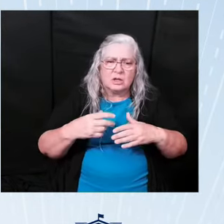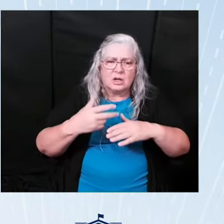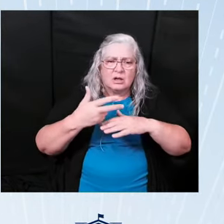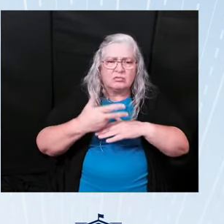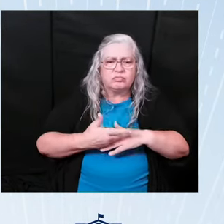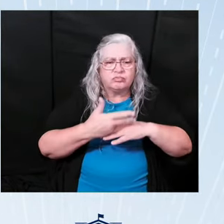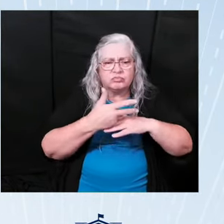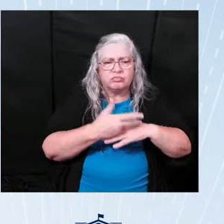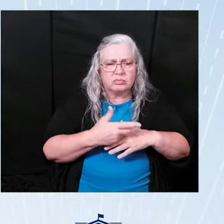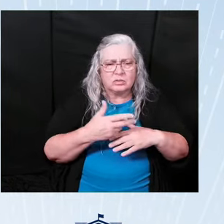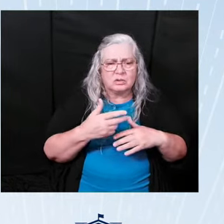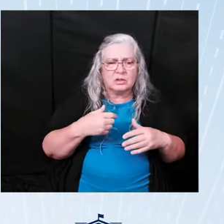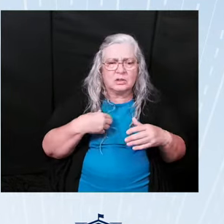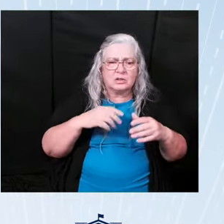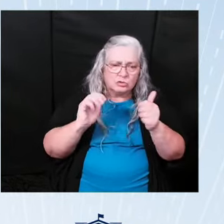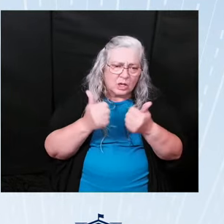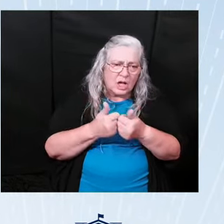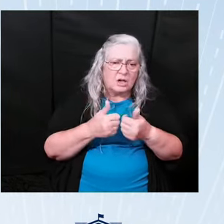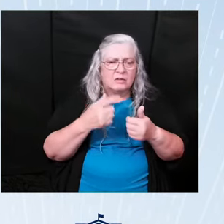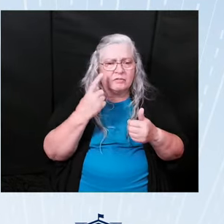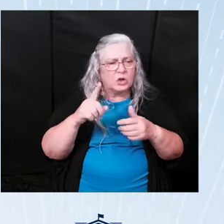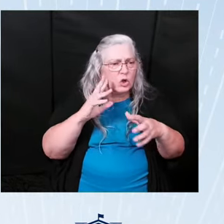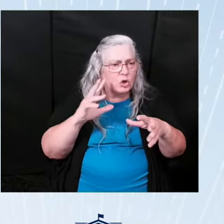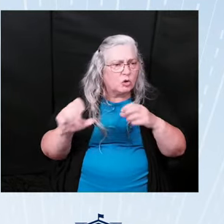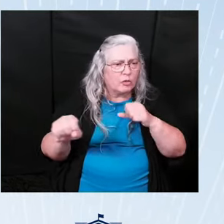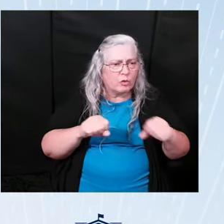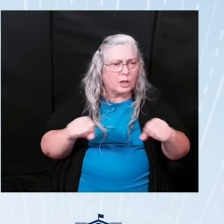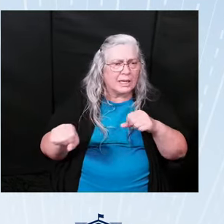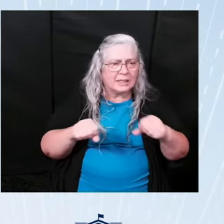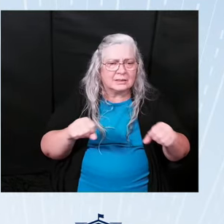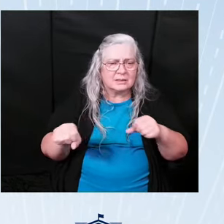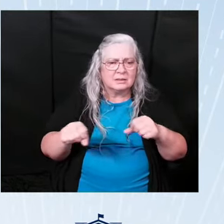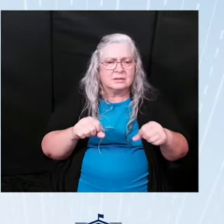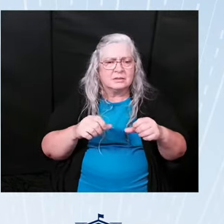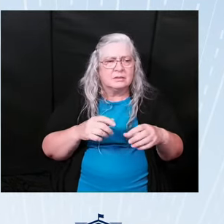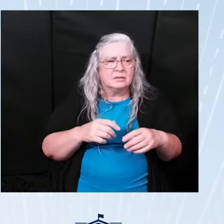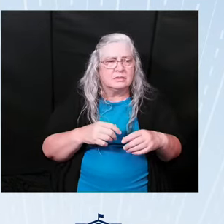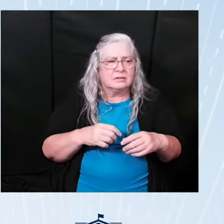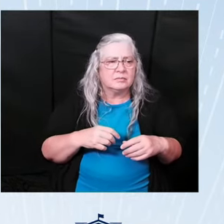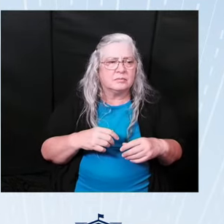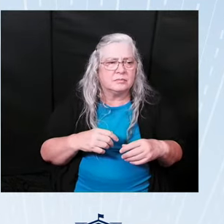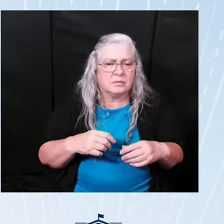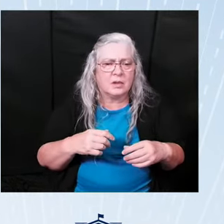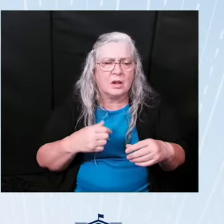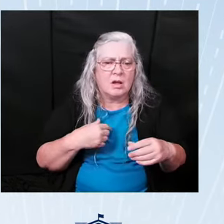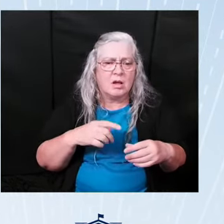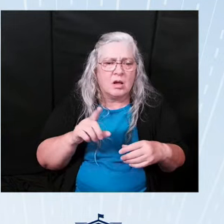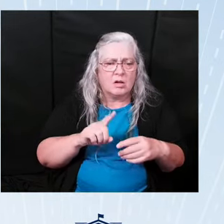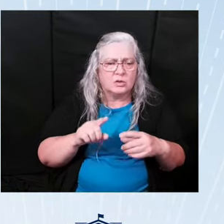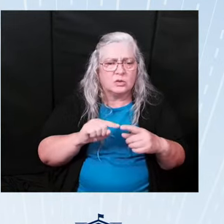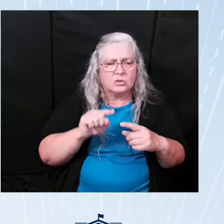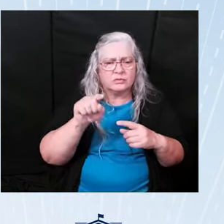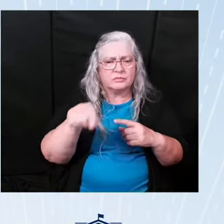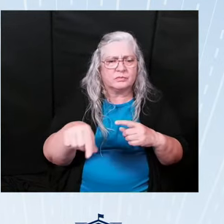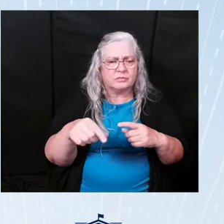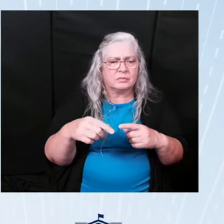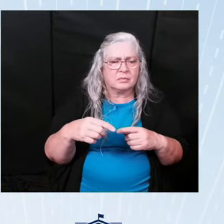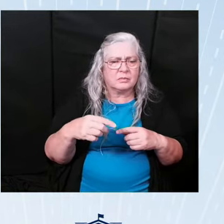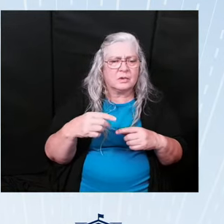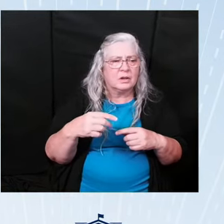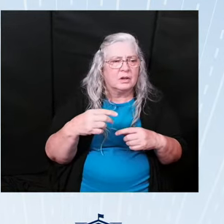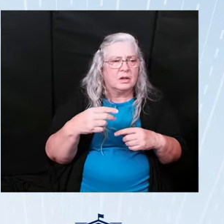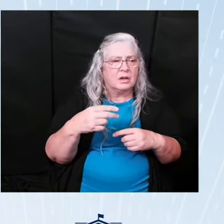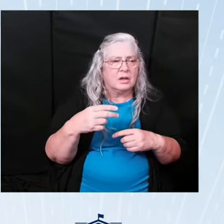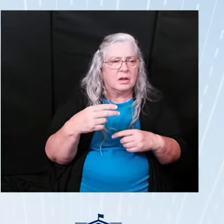to that area. I also visited the Gila River Indian community in Arizona, where we invested $233 million in water